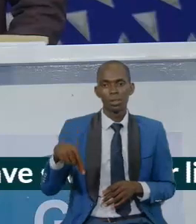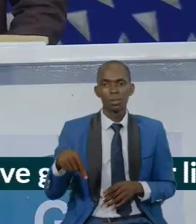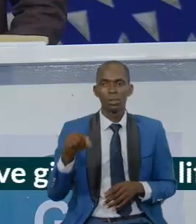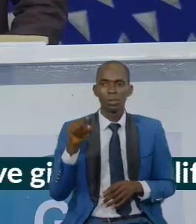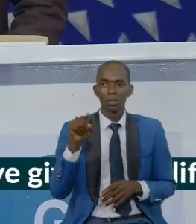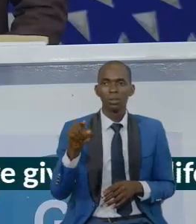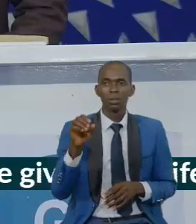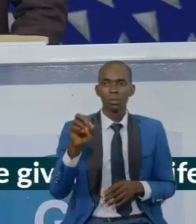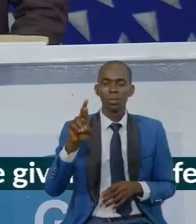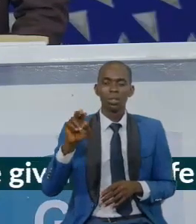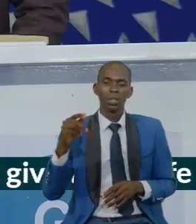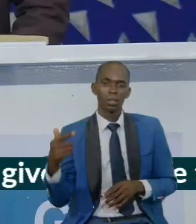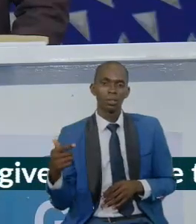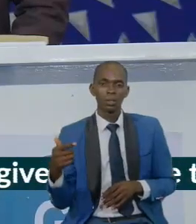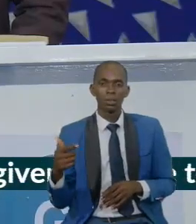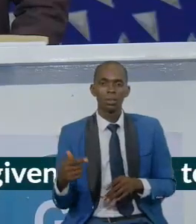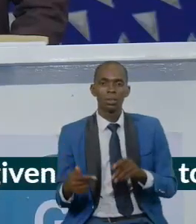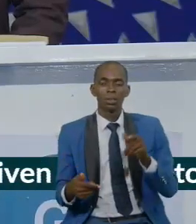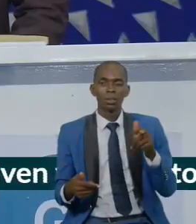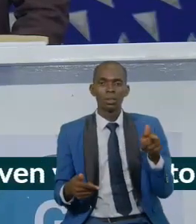gckhq.org